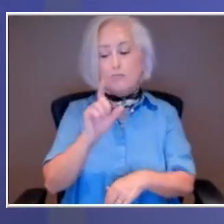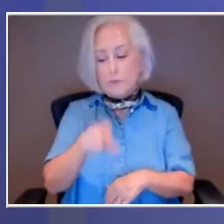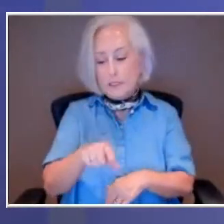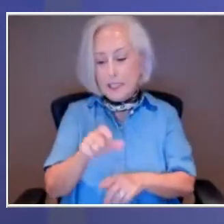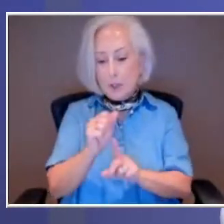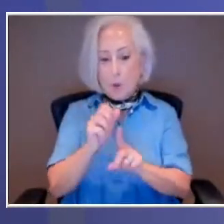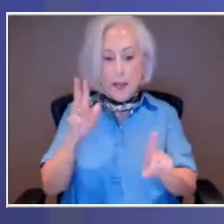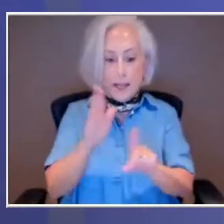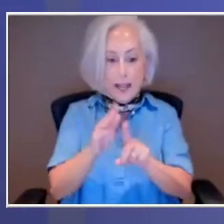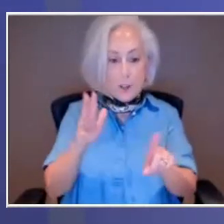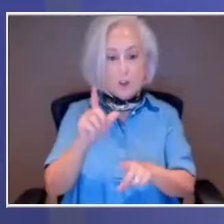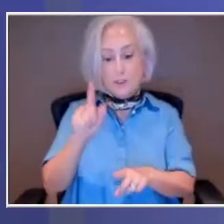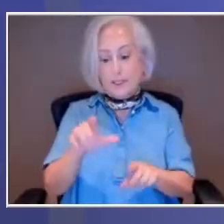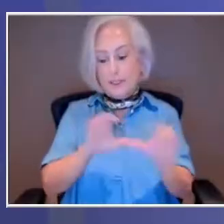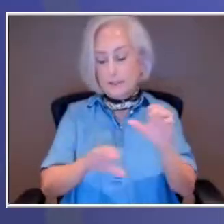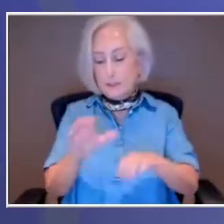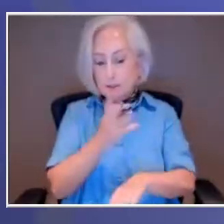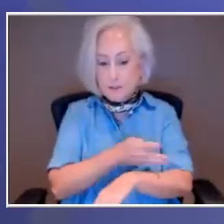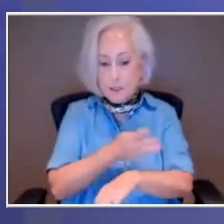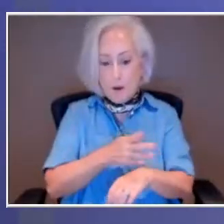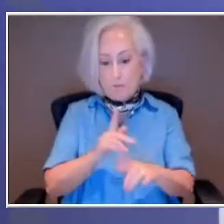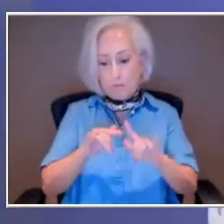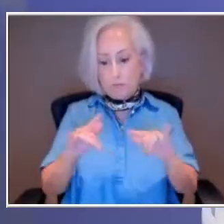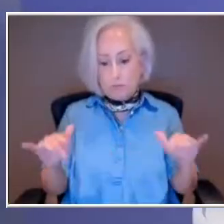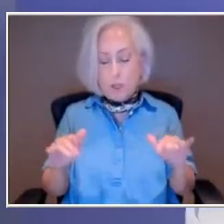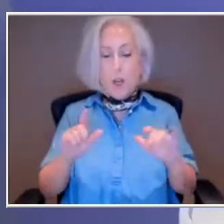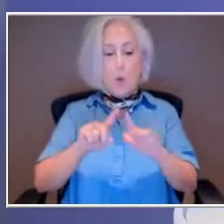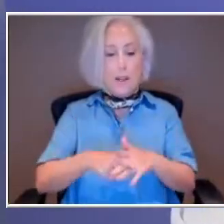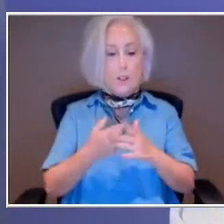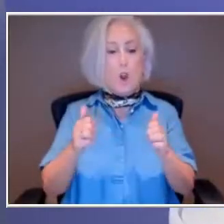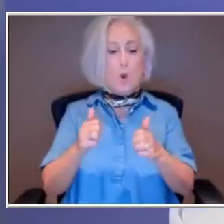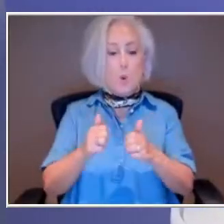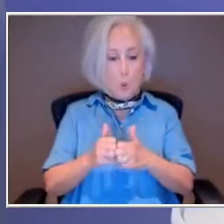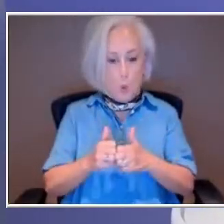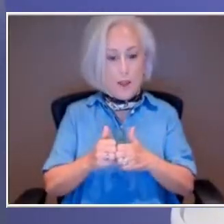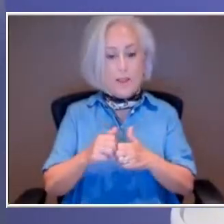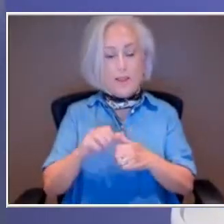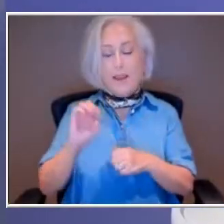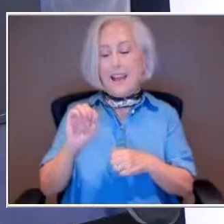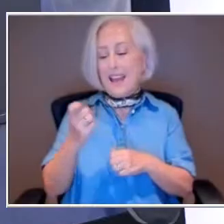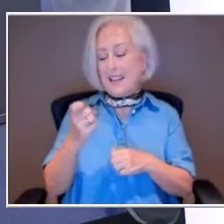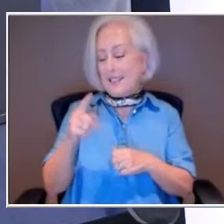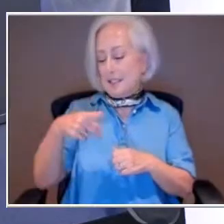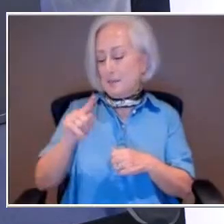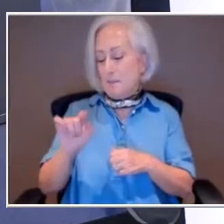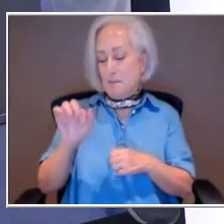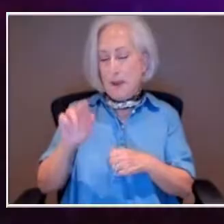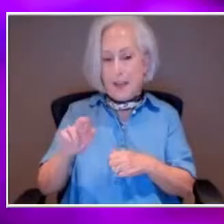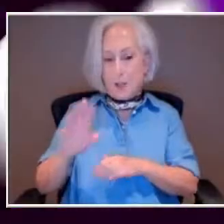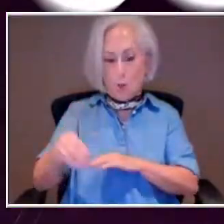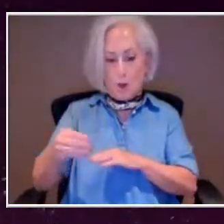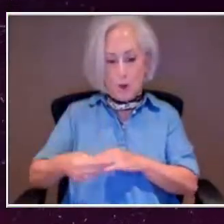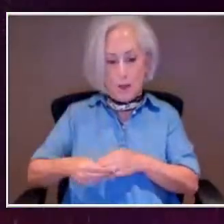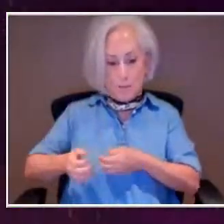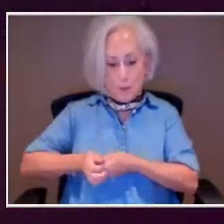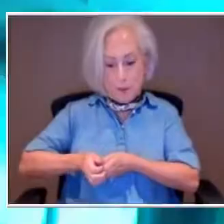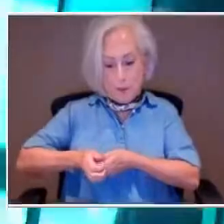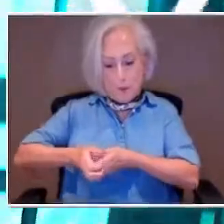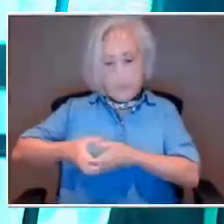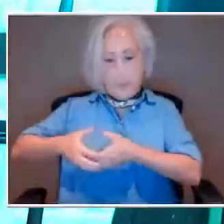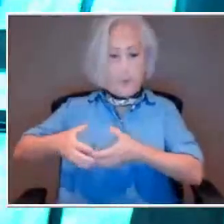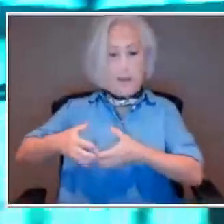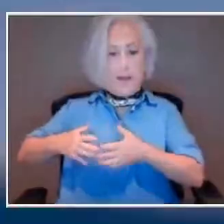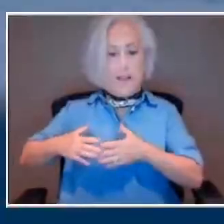and get the process beginning at the time of your mastectomy. Let's get to some questions from our viewers this morning.